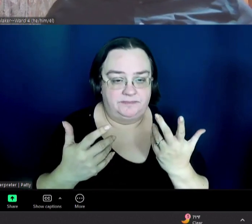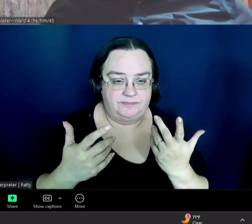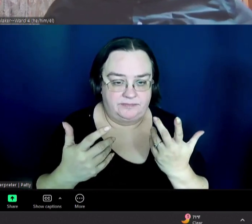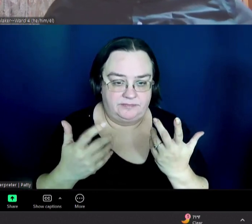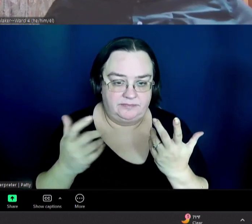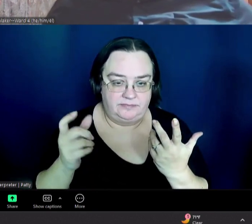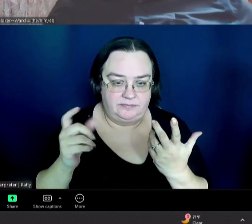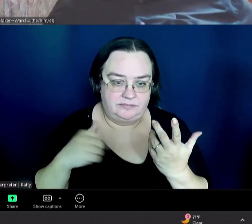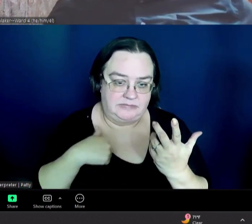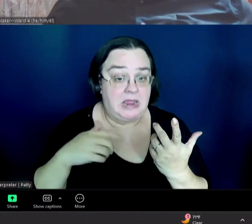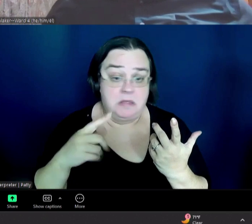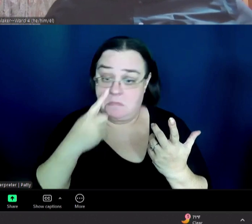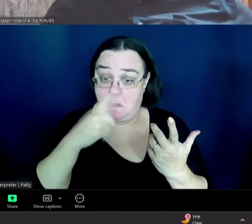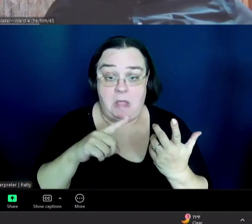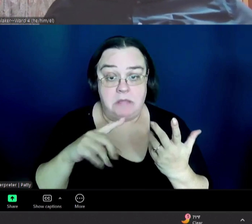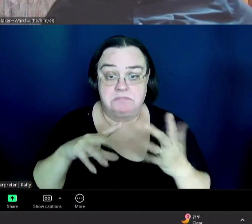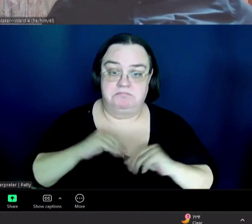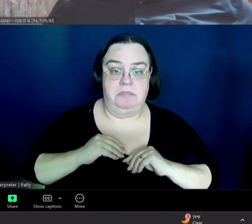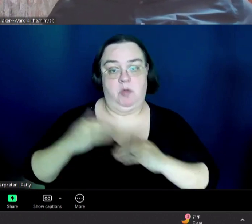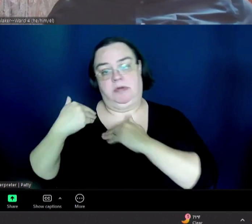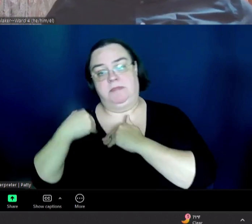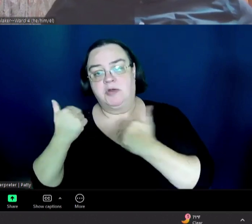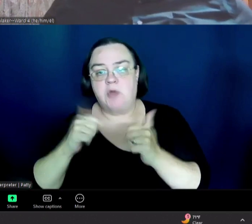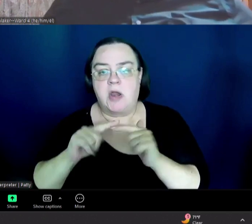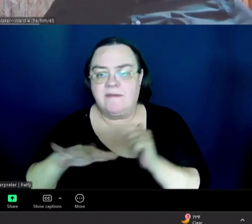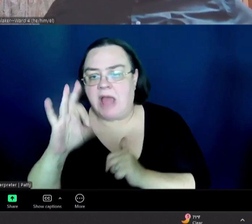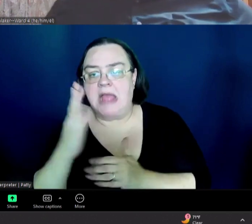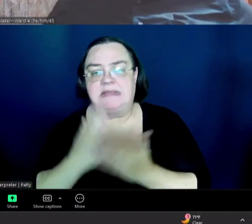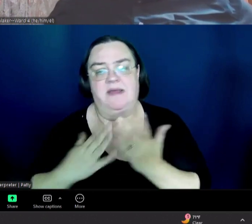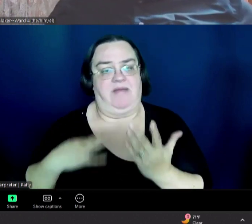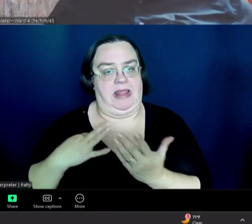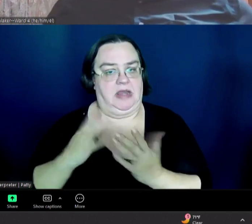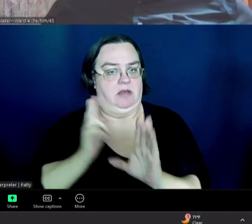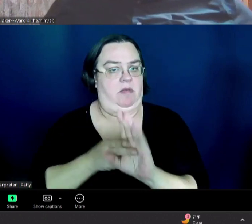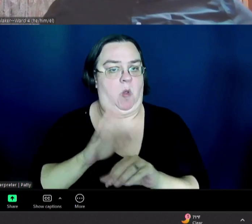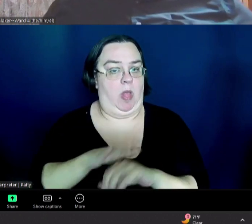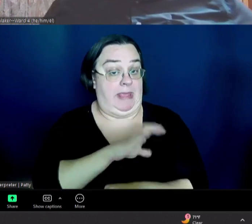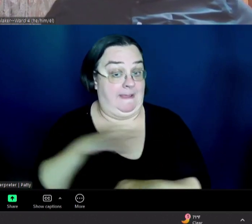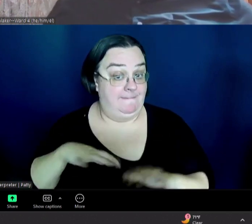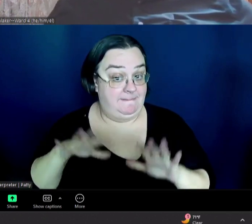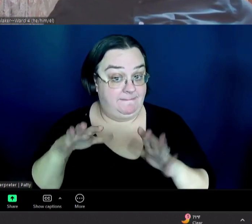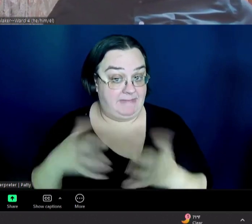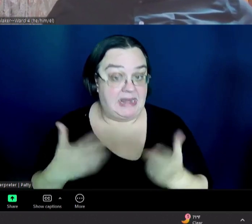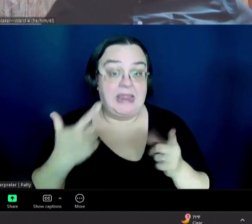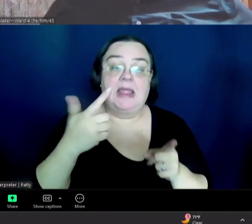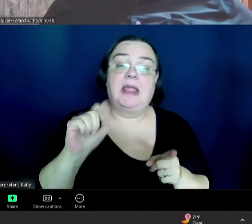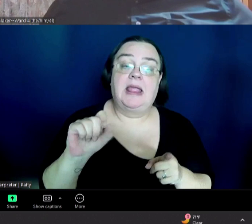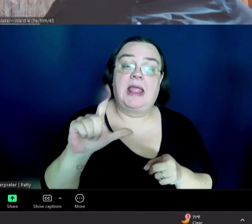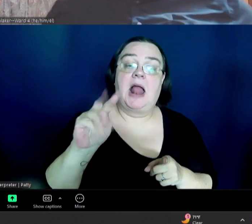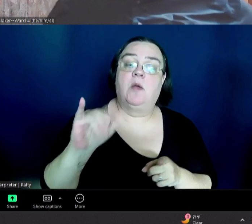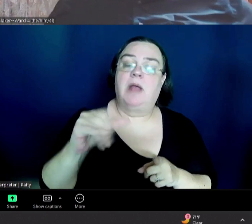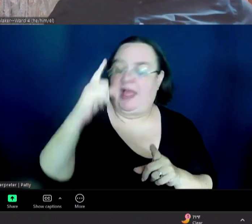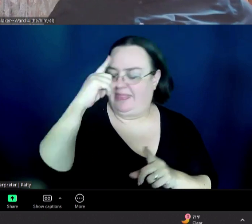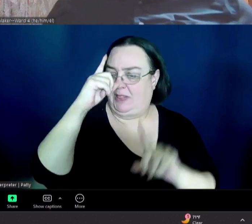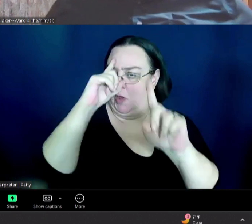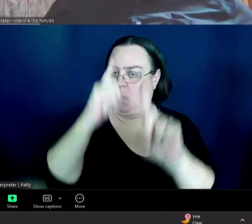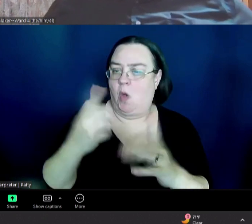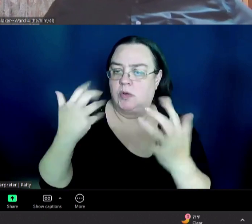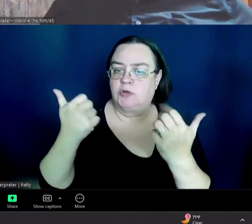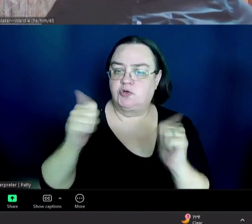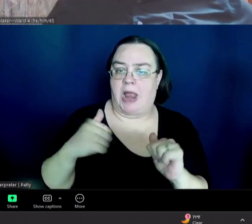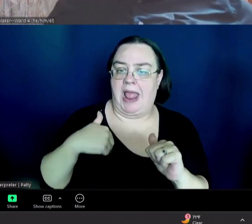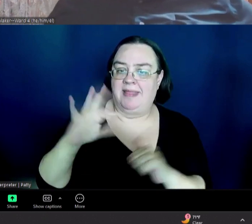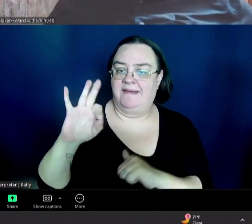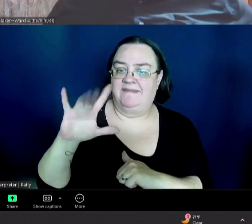a few volunteers for the committee. I think the goal is to try to have flags installed by the 4th of